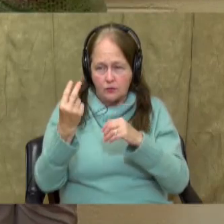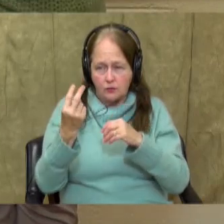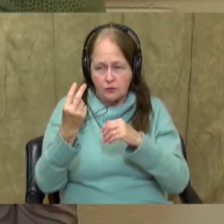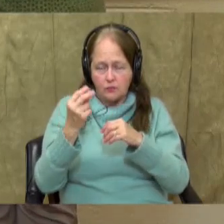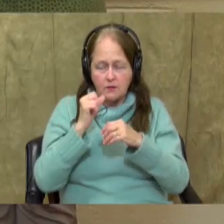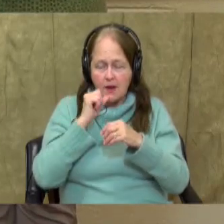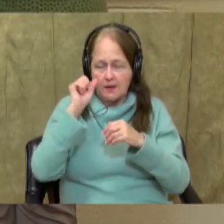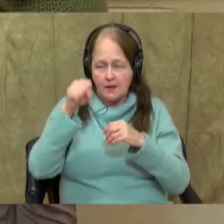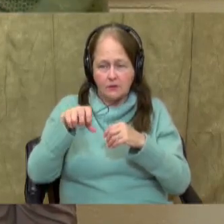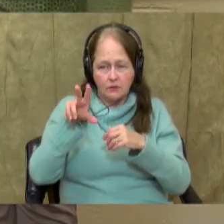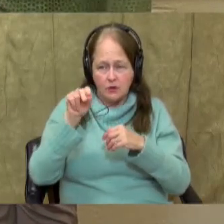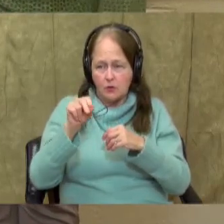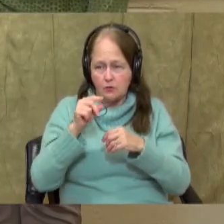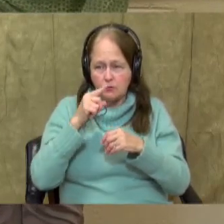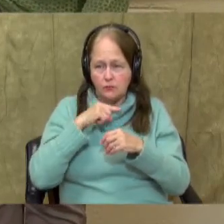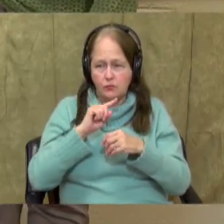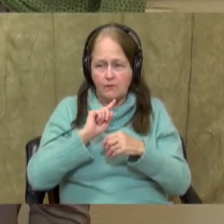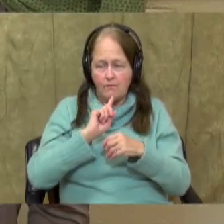true, false.